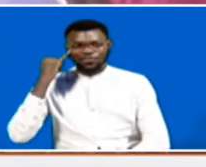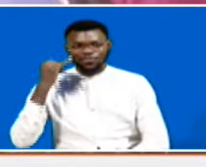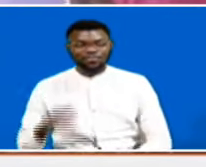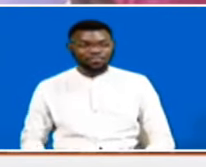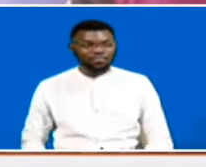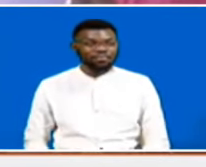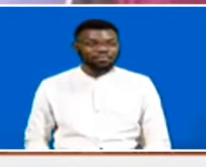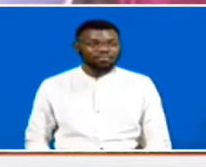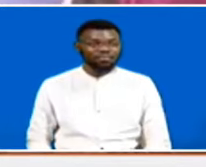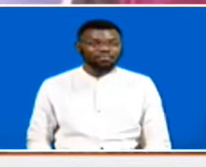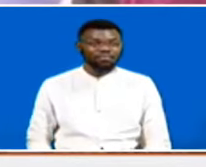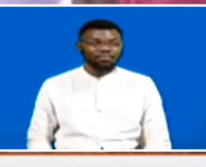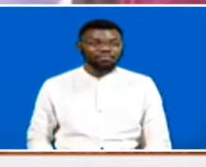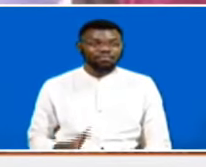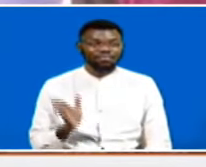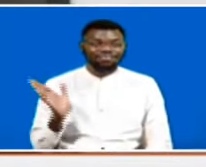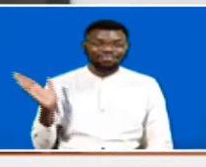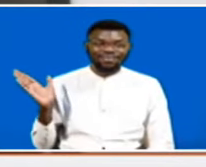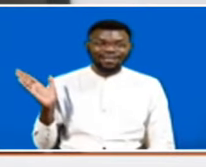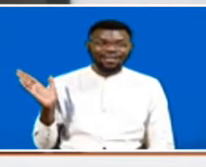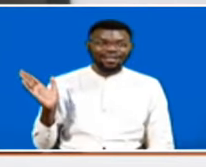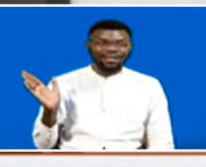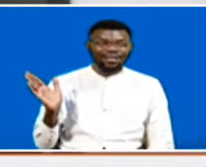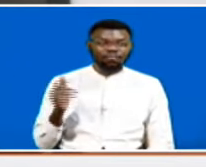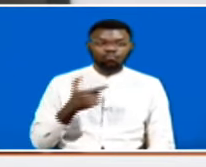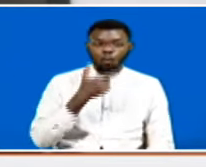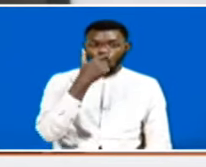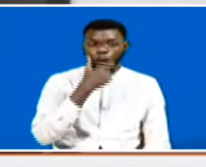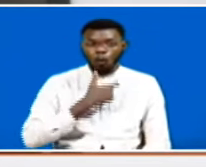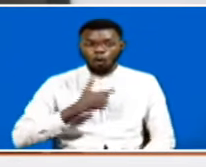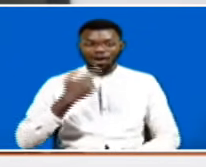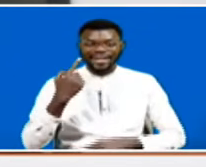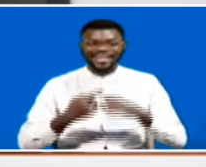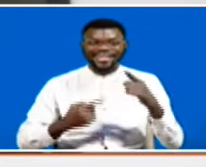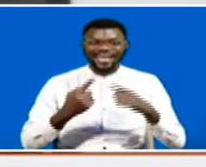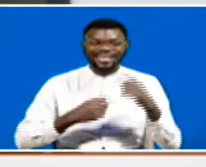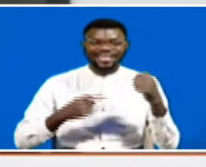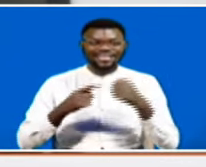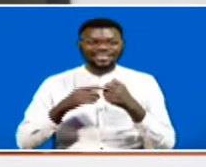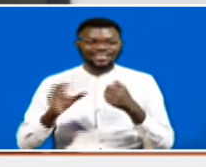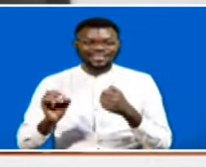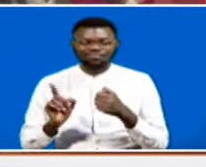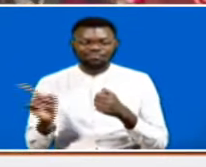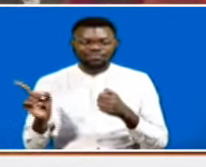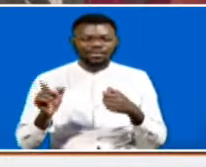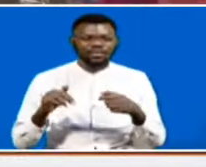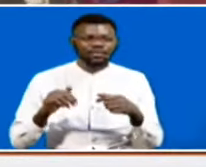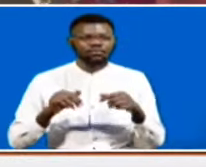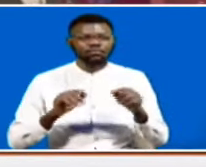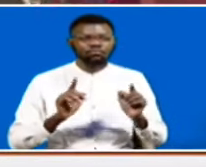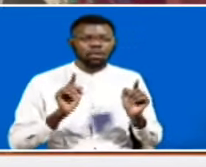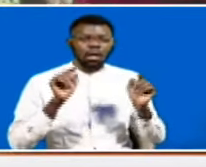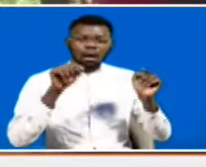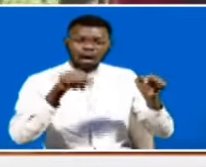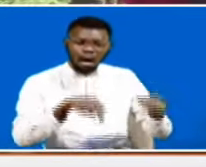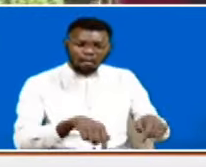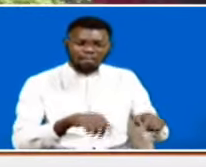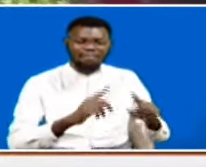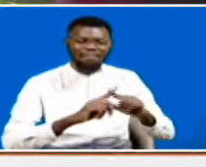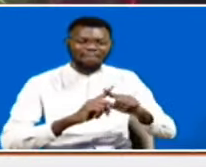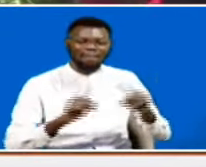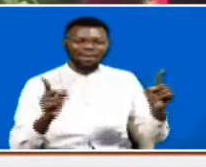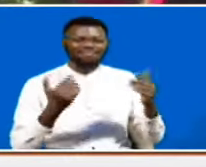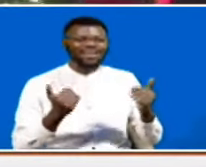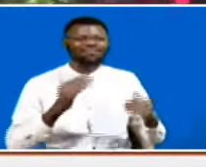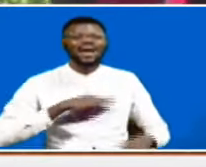Behind this closed door and walls lie the tale of 60-year-old Rosemary Wahu, who came here on her feet but today left wrapped in a bedsheet,